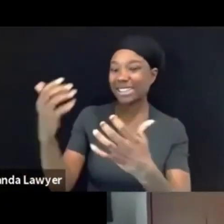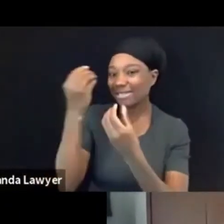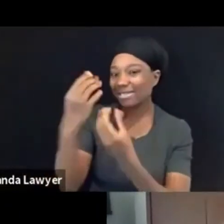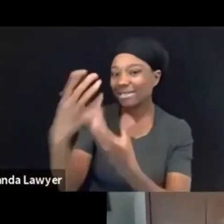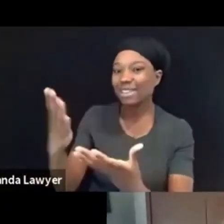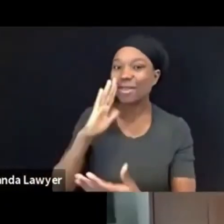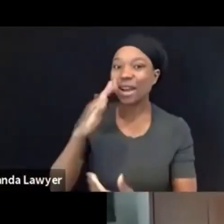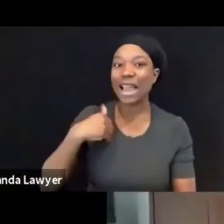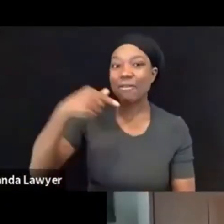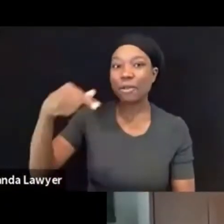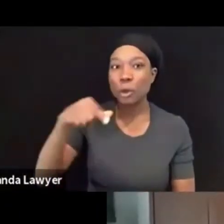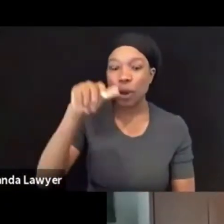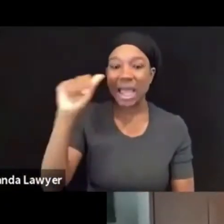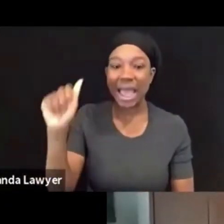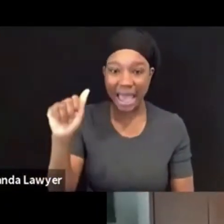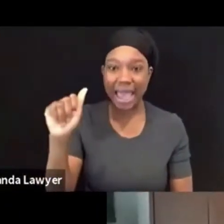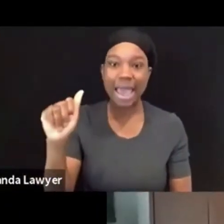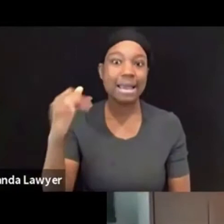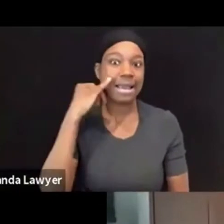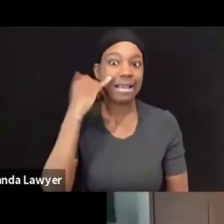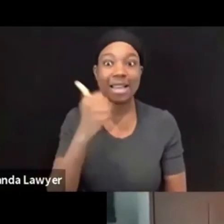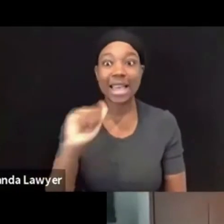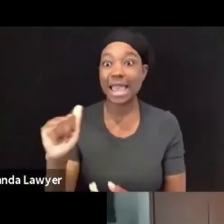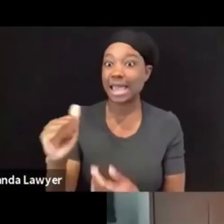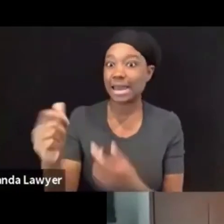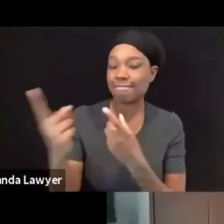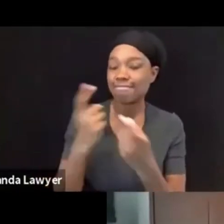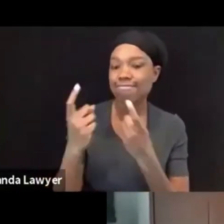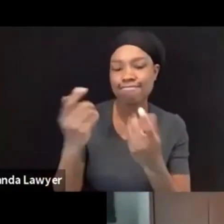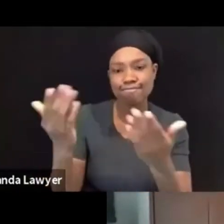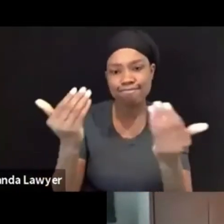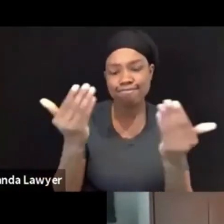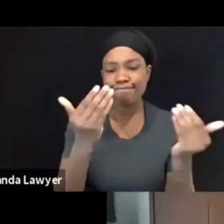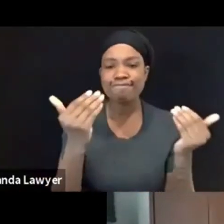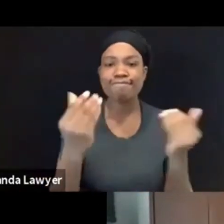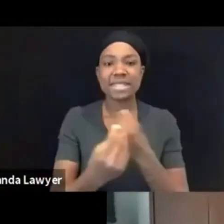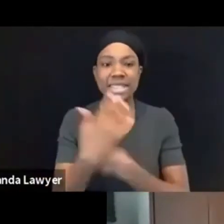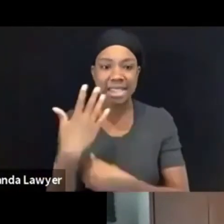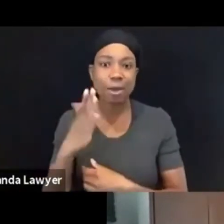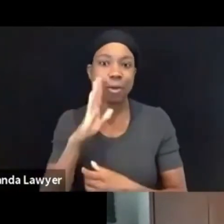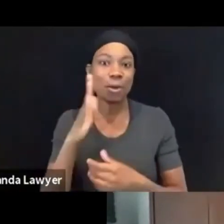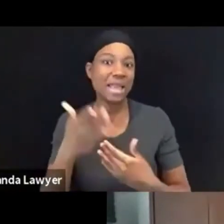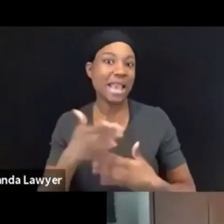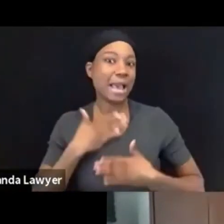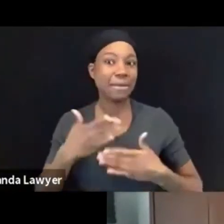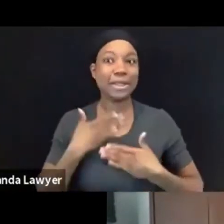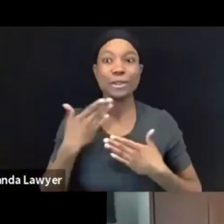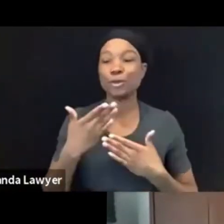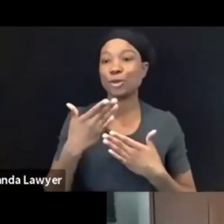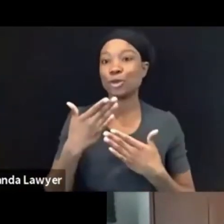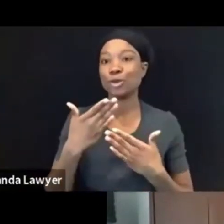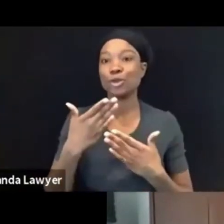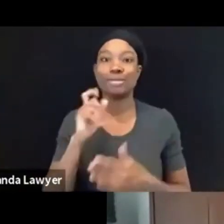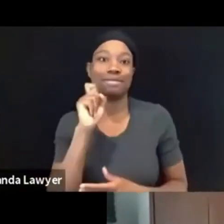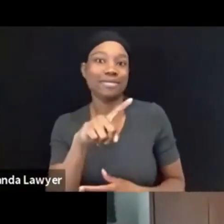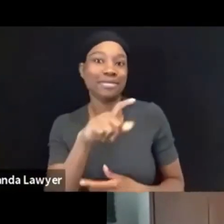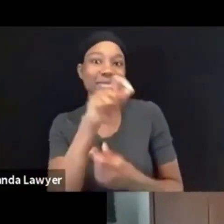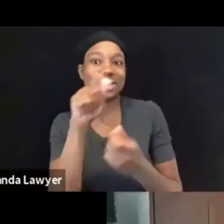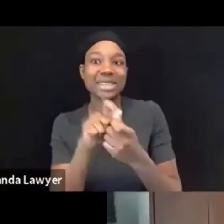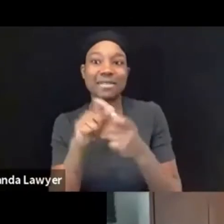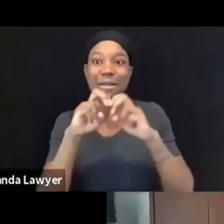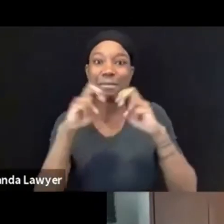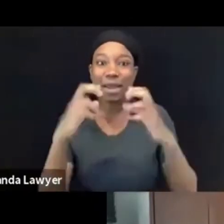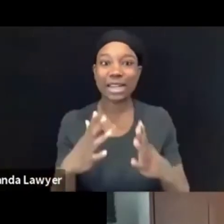some questions. If you have any, we'd be happy to direct them to a specific panelist or to all of